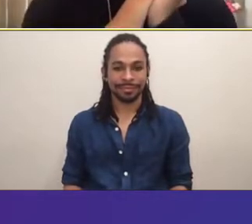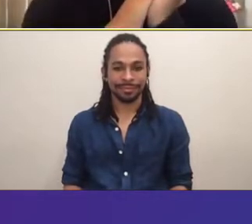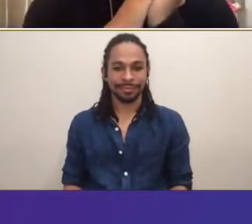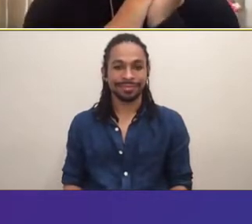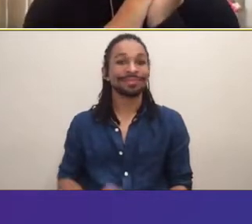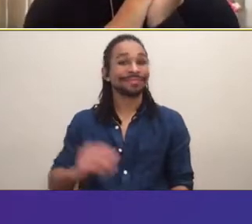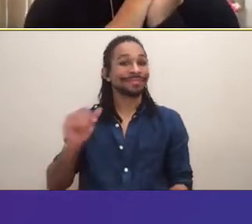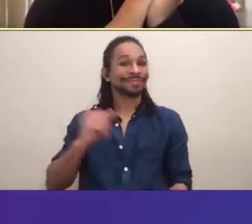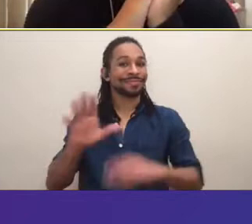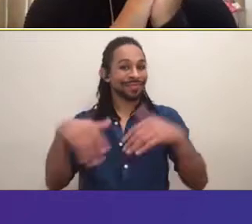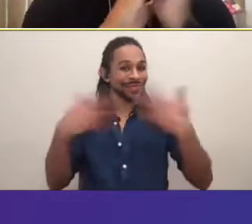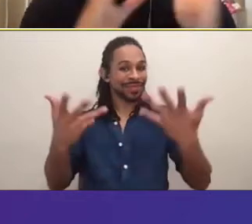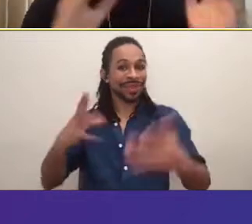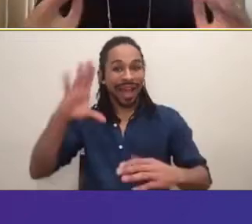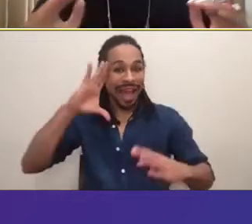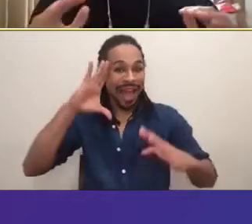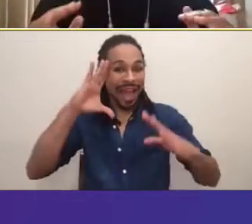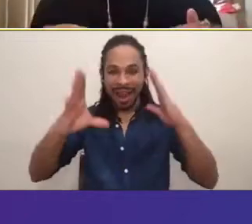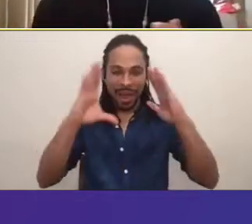Hello.